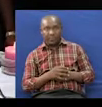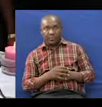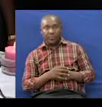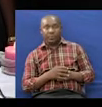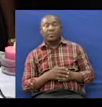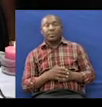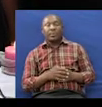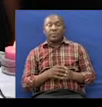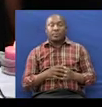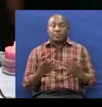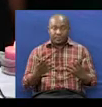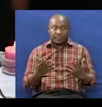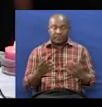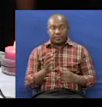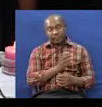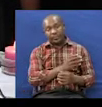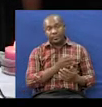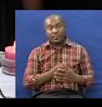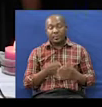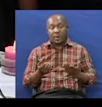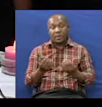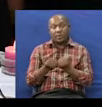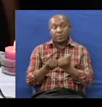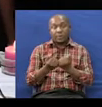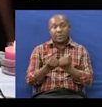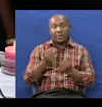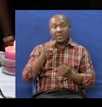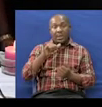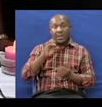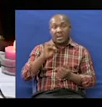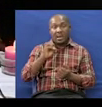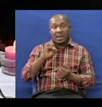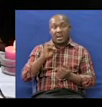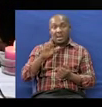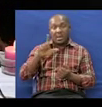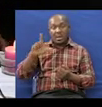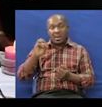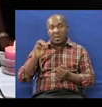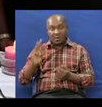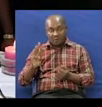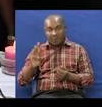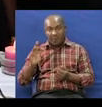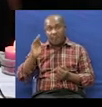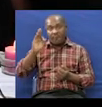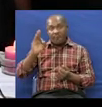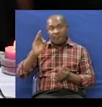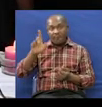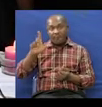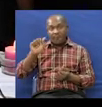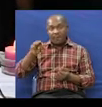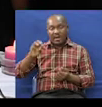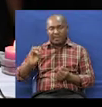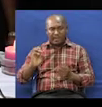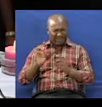Also, candle produce yellow flame which is very bright. Because it produces yellow flame which is very